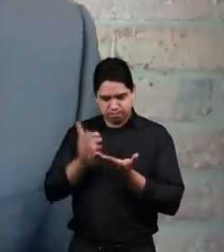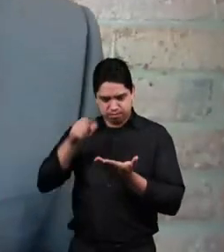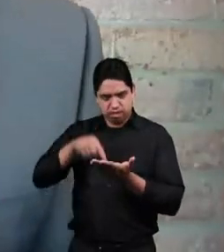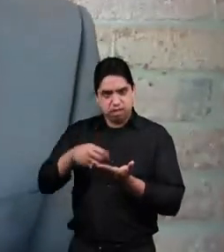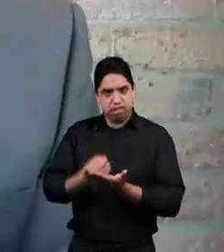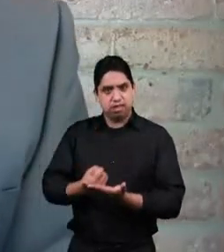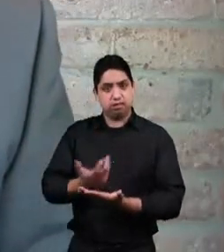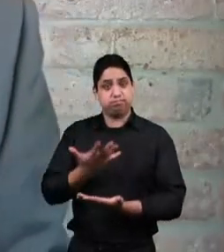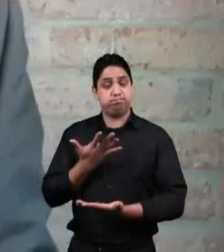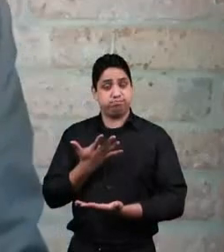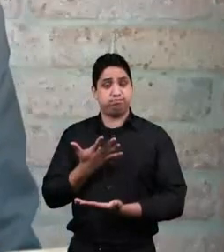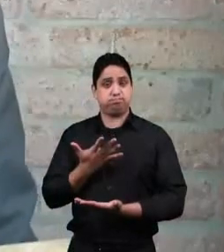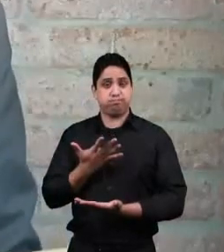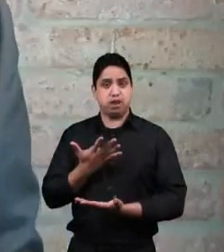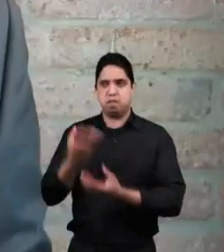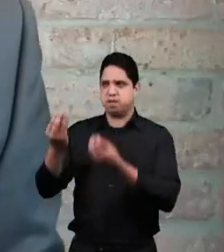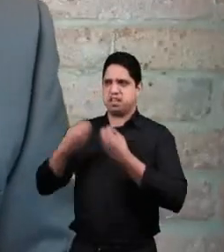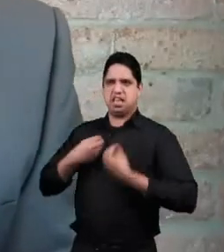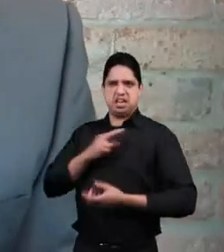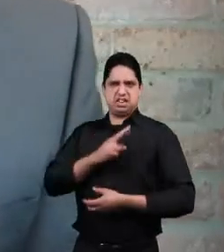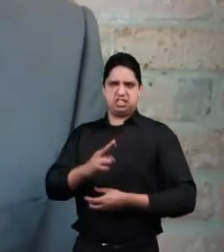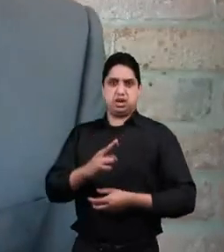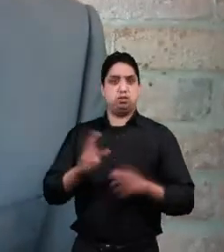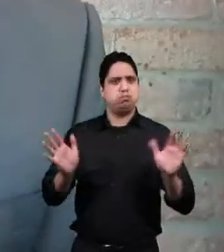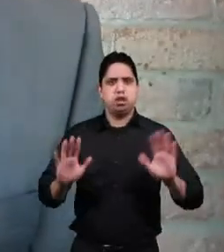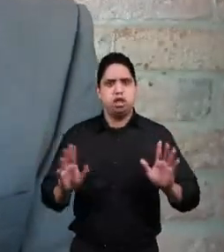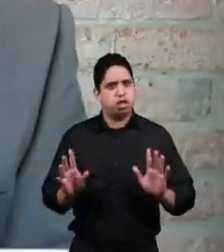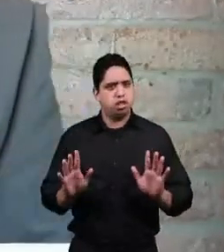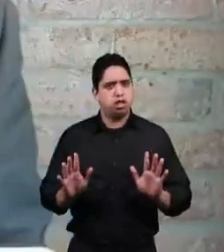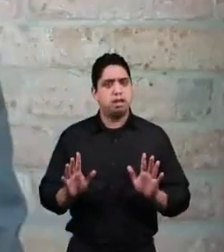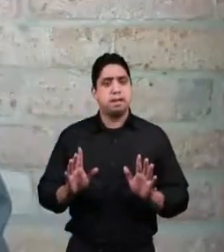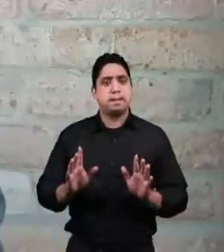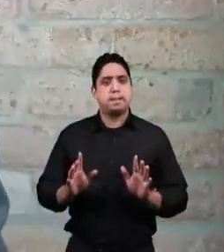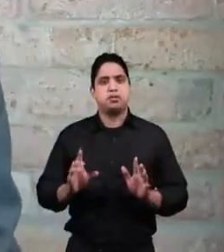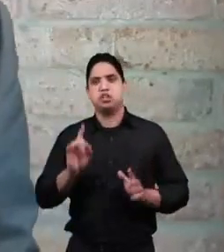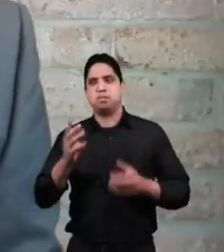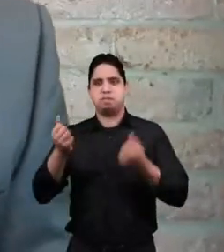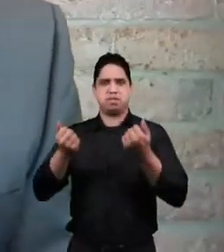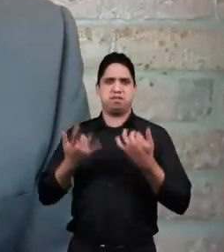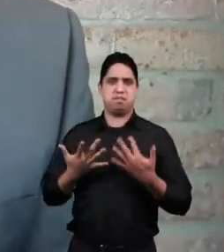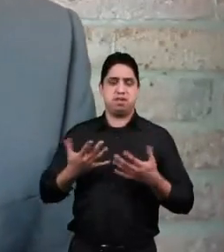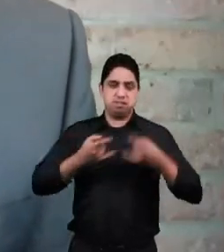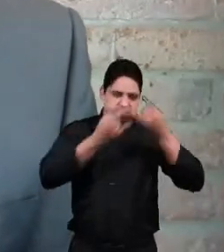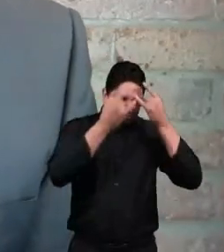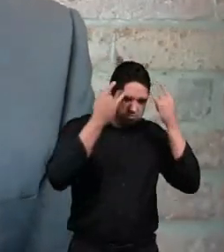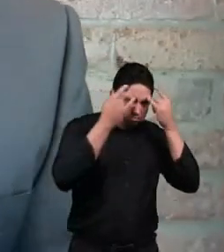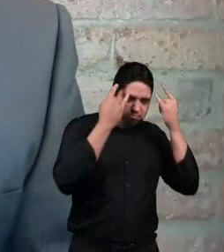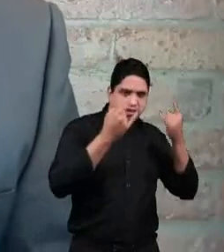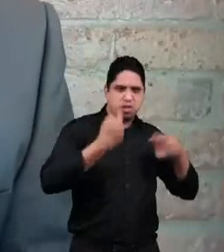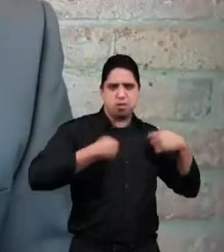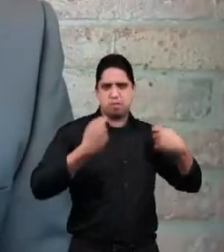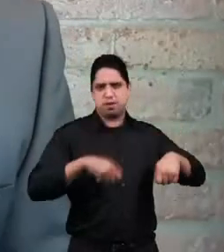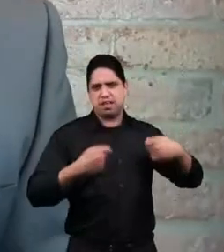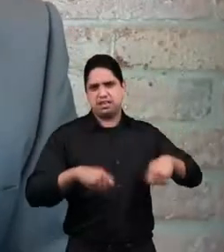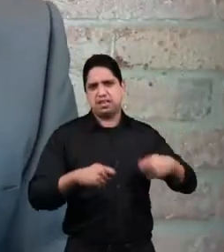Not to give mankind a religion or give mankind a church. Much more than this.